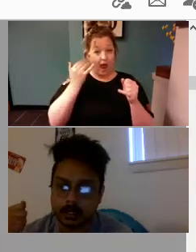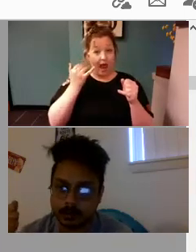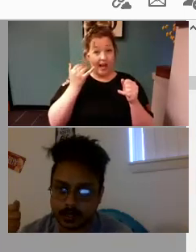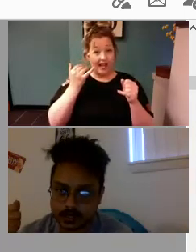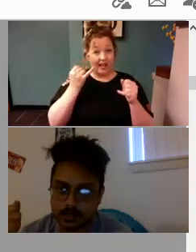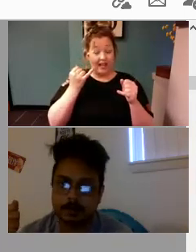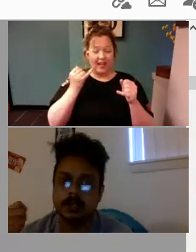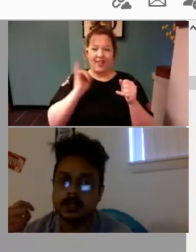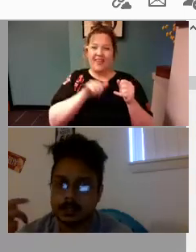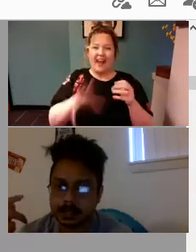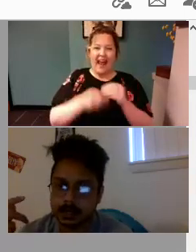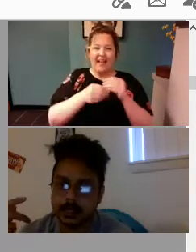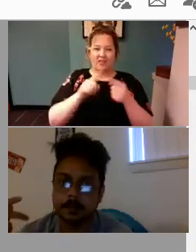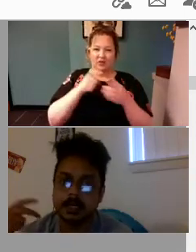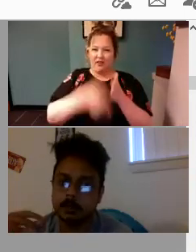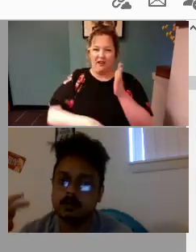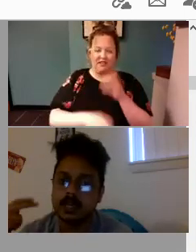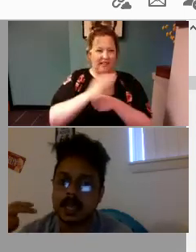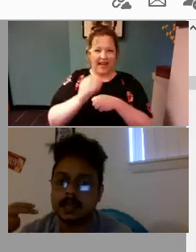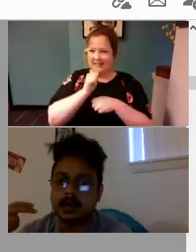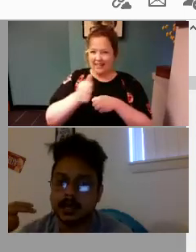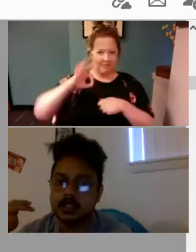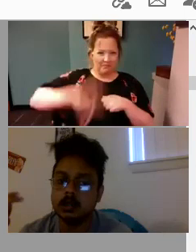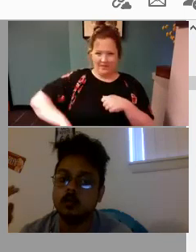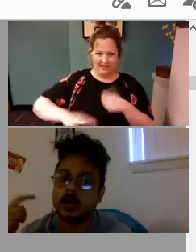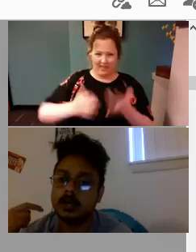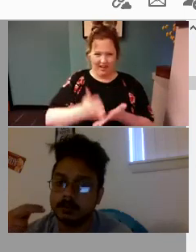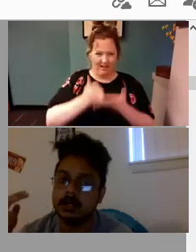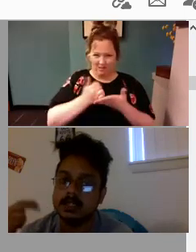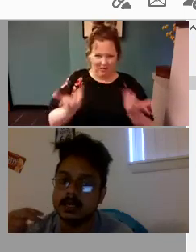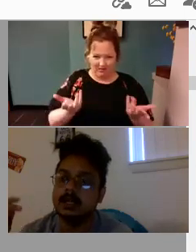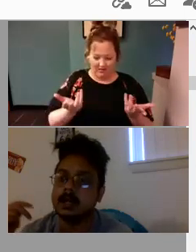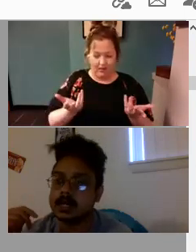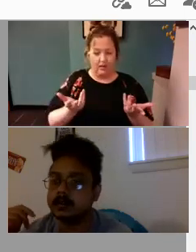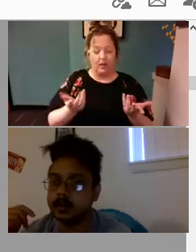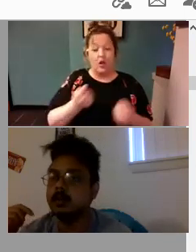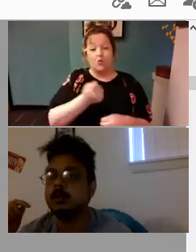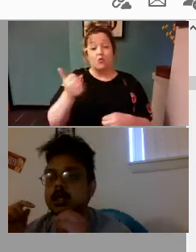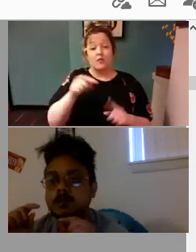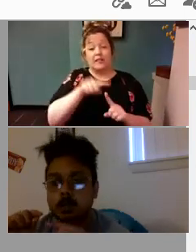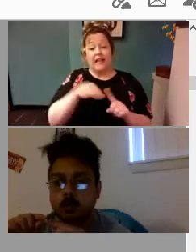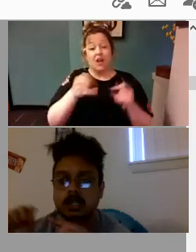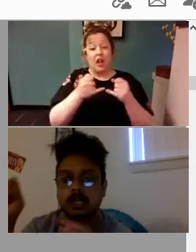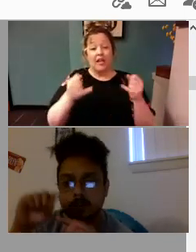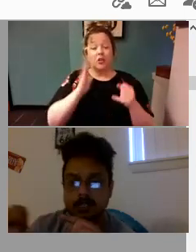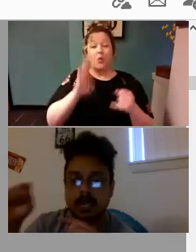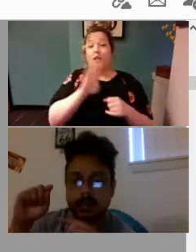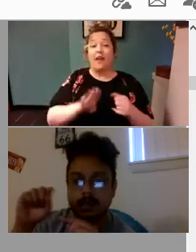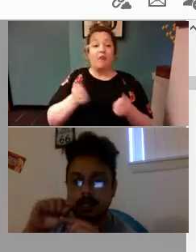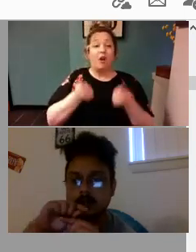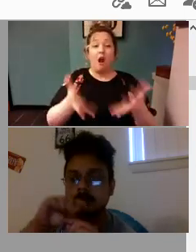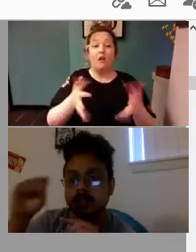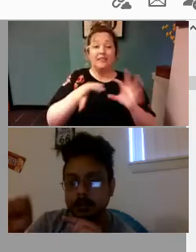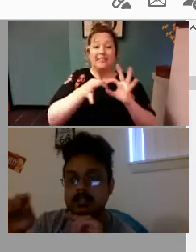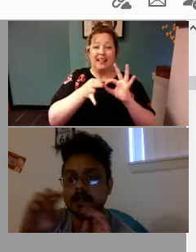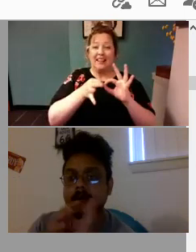to connect the vertices. Secondly, removing a cycle edge will never disconnect a graph, because we know that if it's a